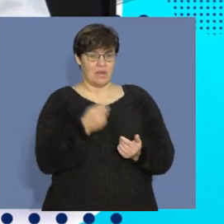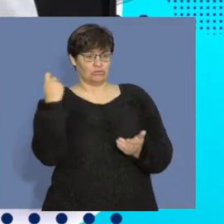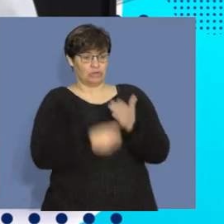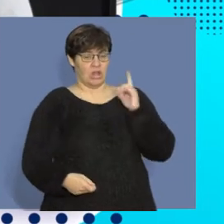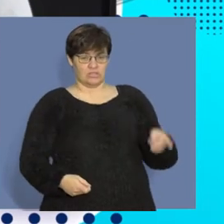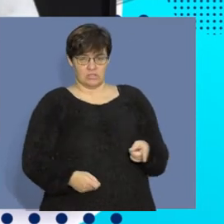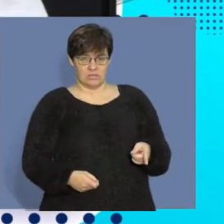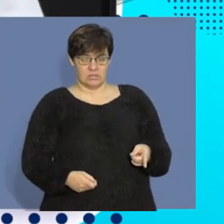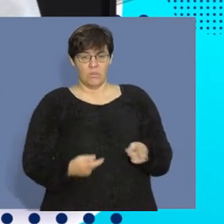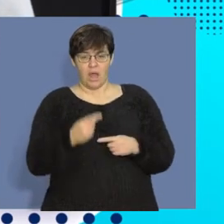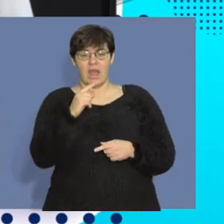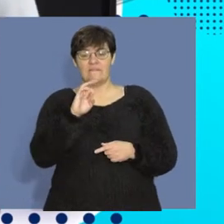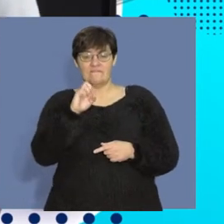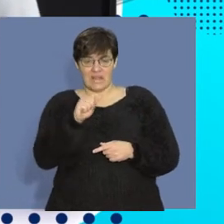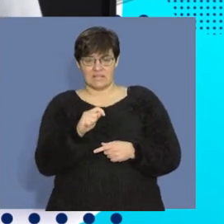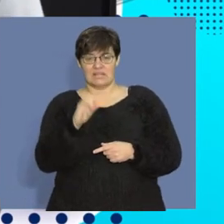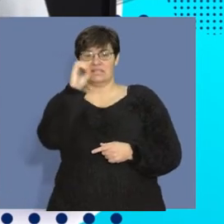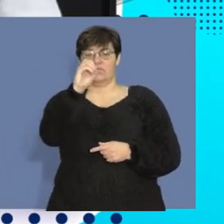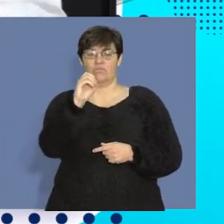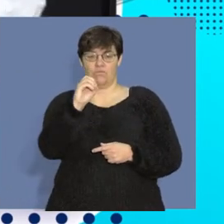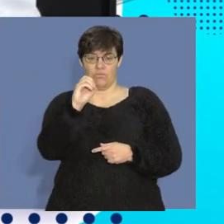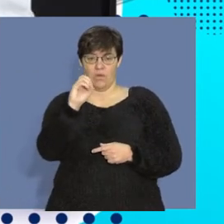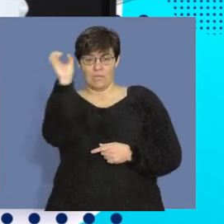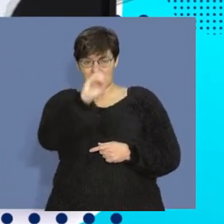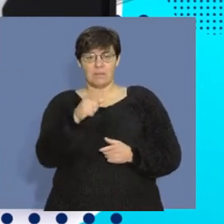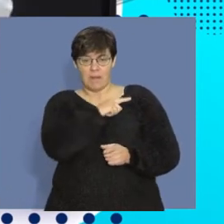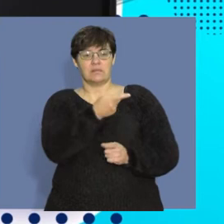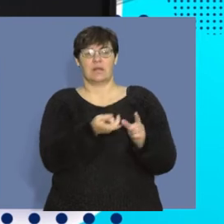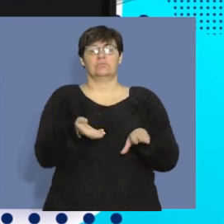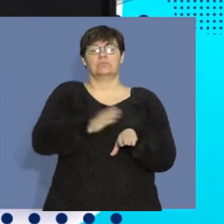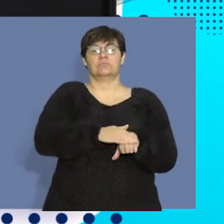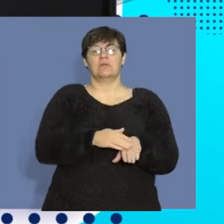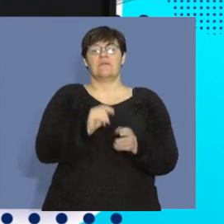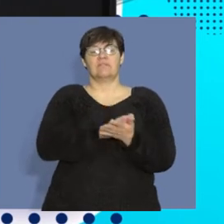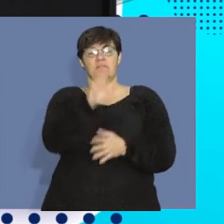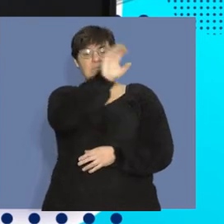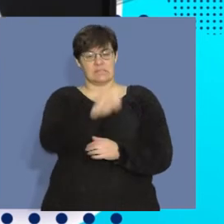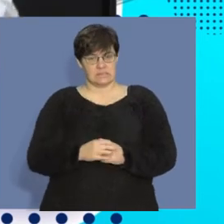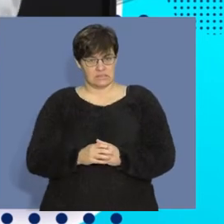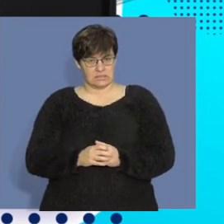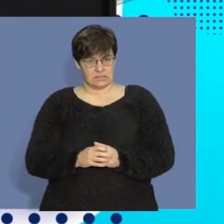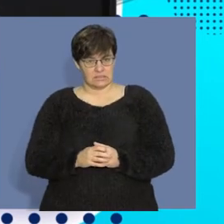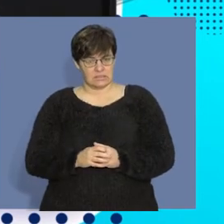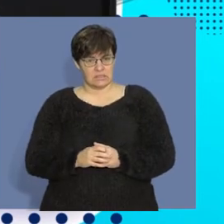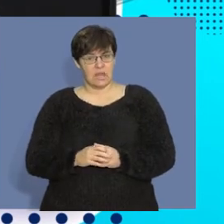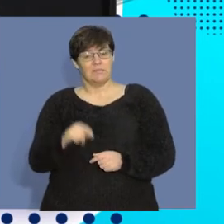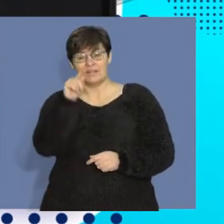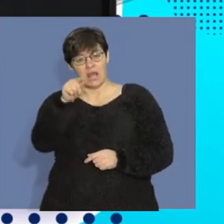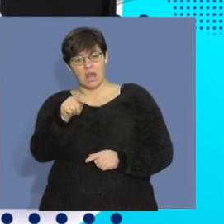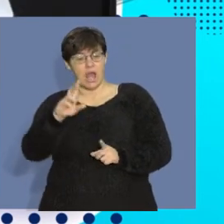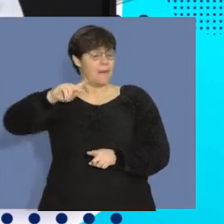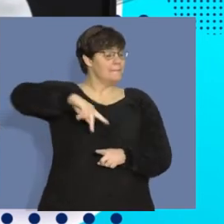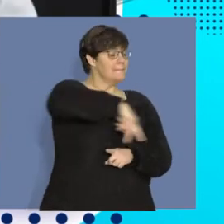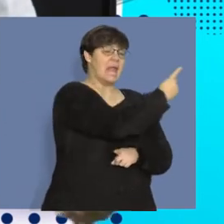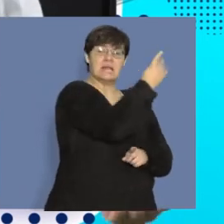them to charge you VAT on zero rated items. So in that case, if they are doing that, what are they doing? They're charging you VAT, but obviously